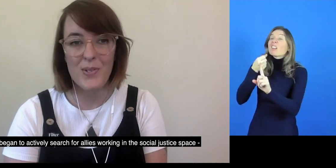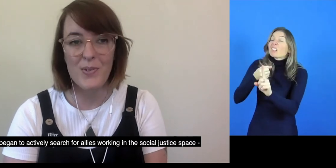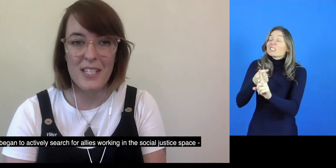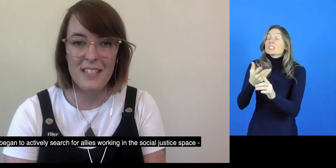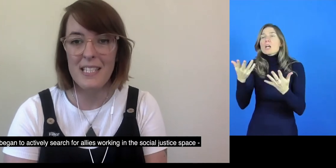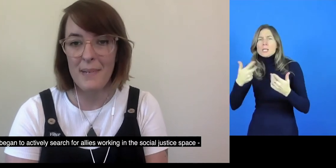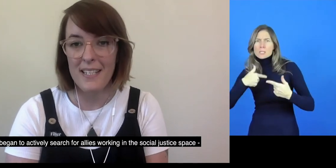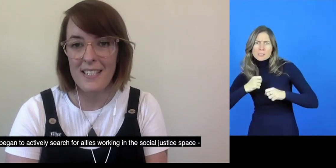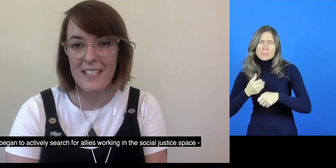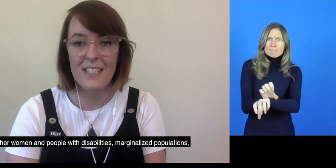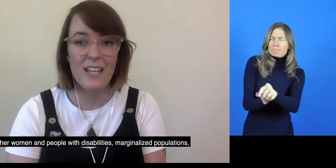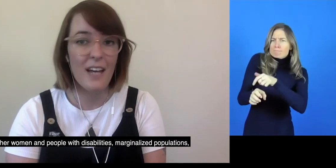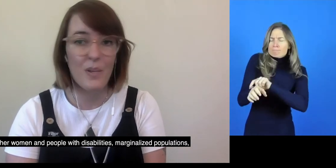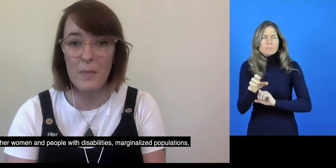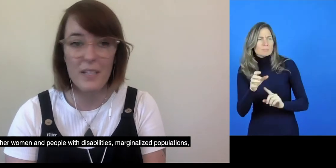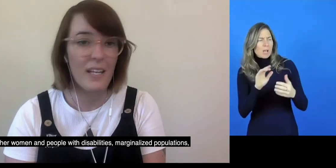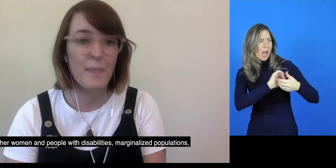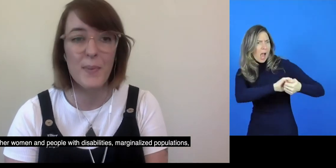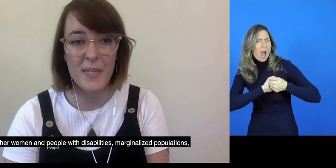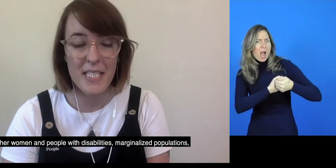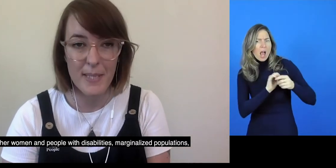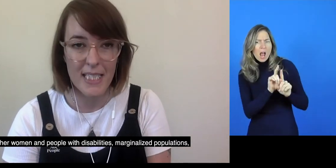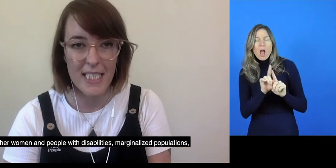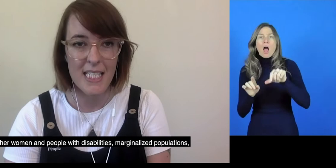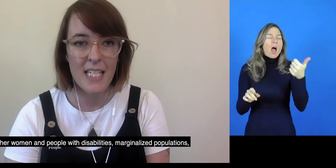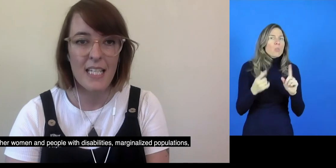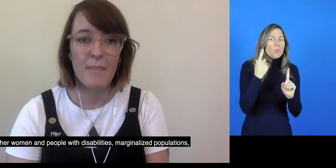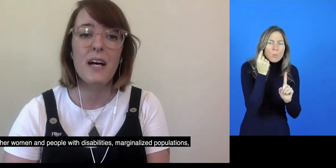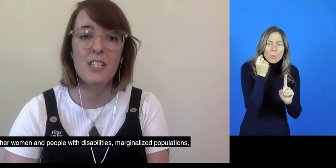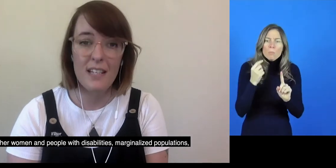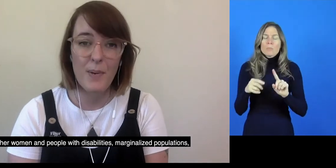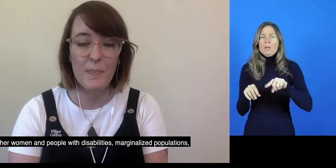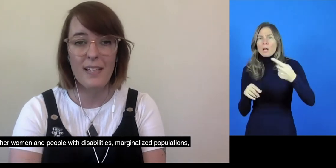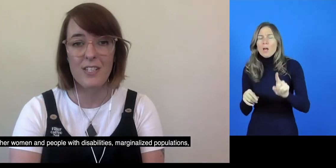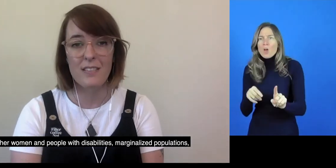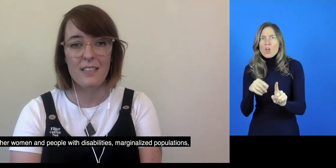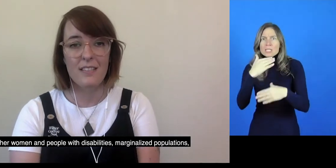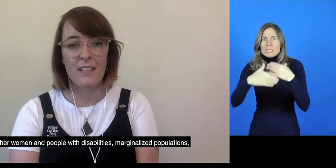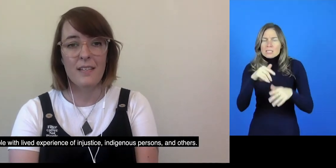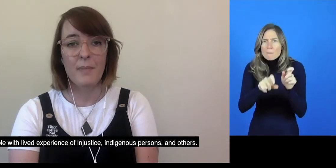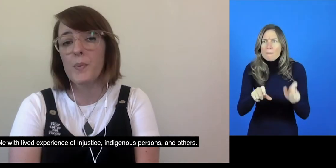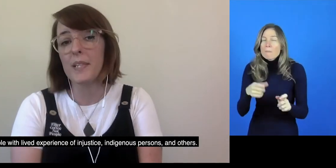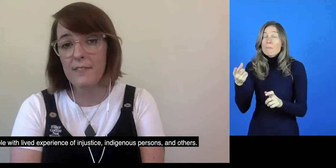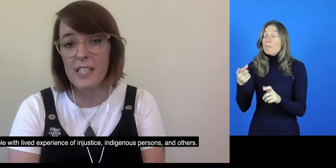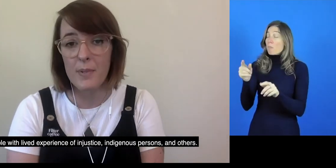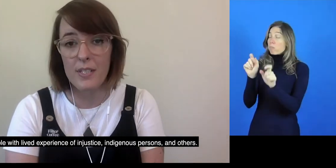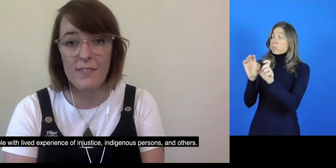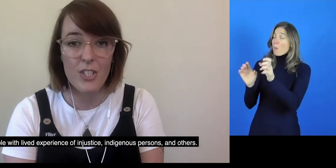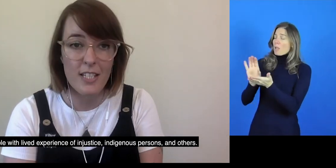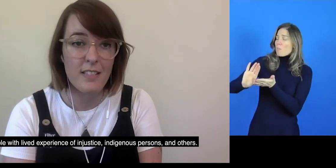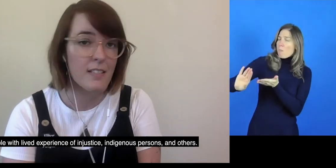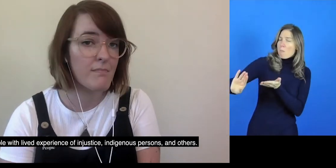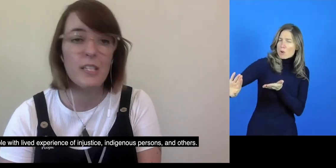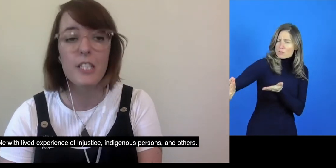in the social justice space, so other women and people with disabilities, marginalised populations, people with lived experience